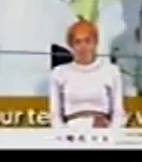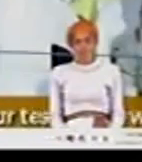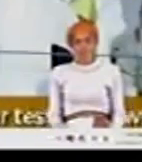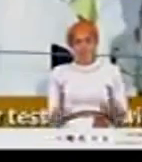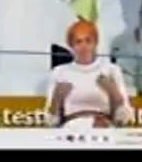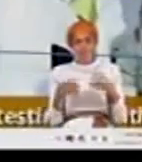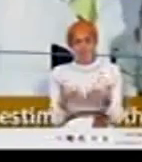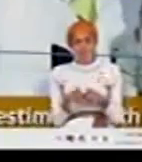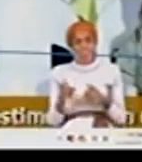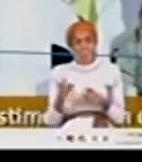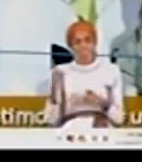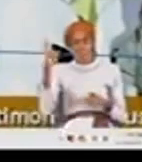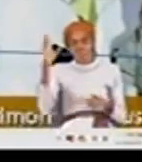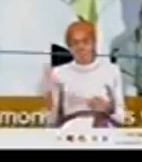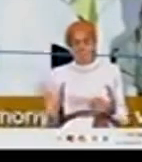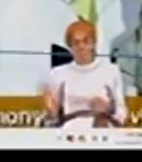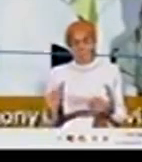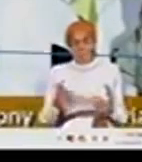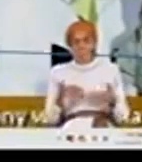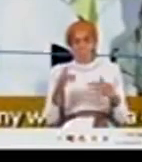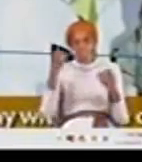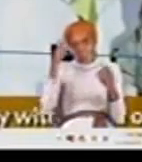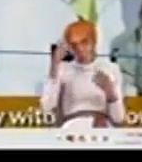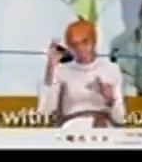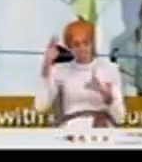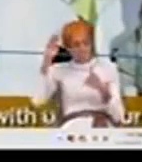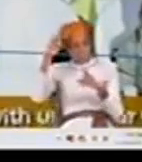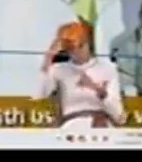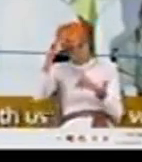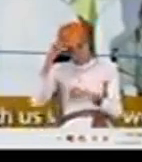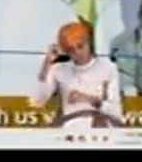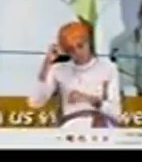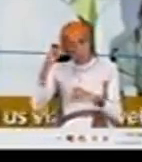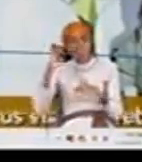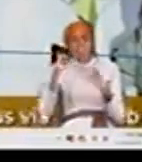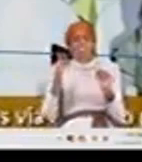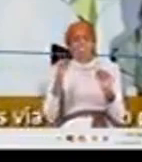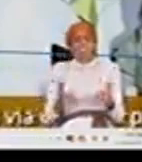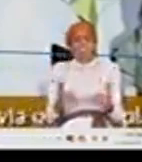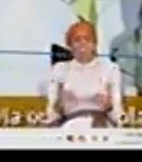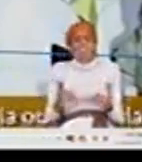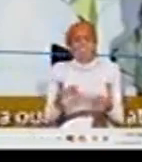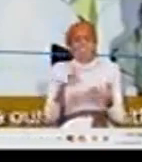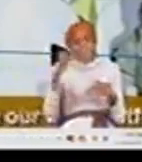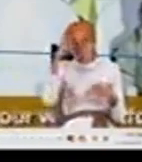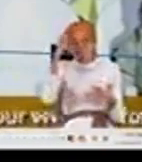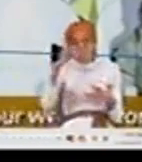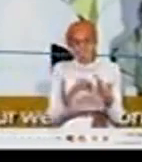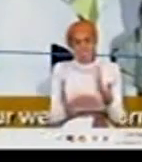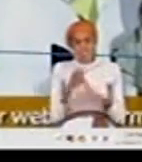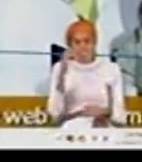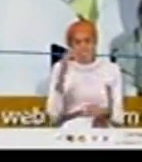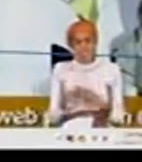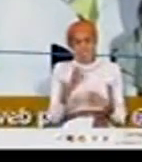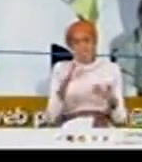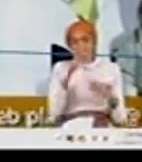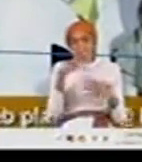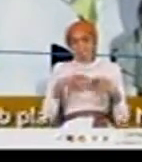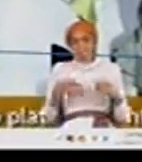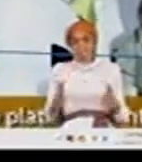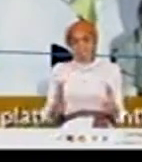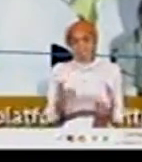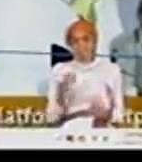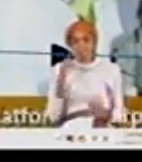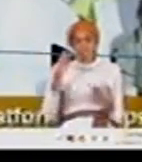him he has done your own you can run 100% you can jump 100%